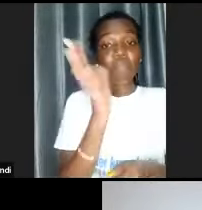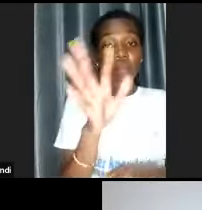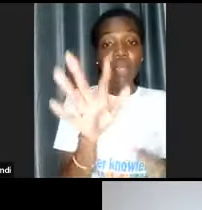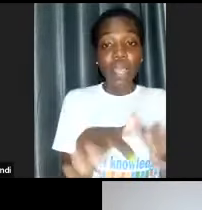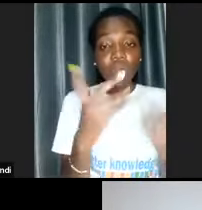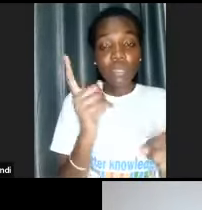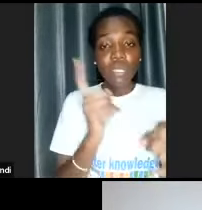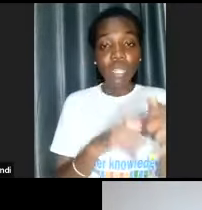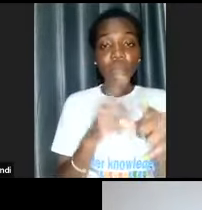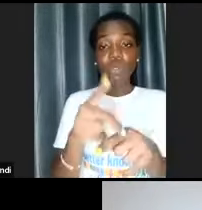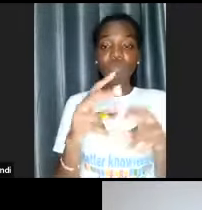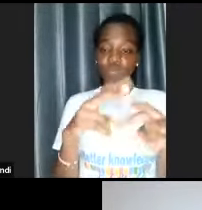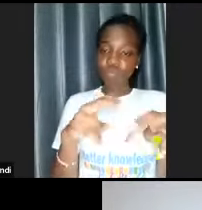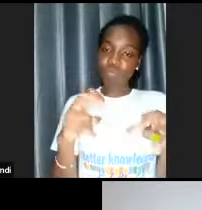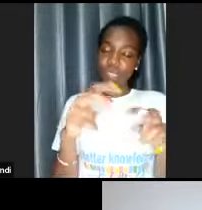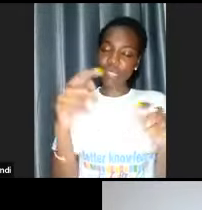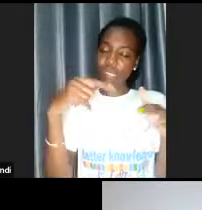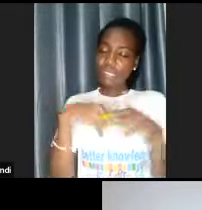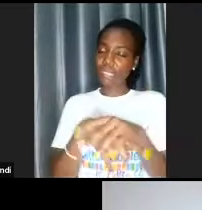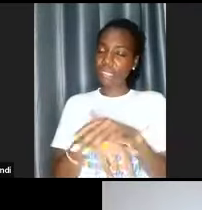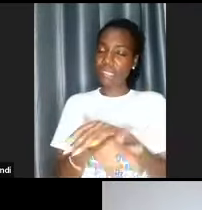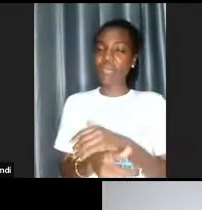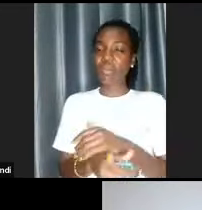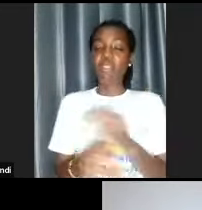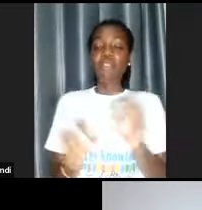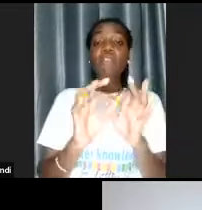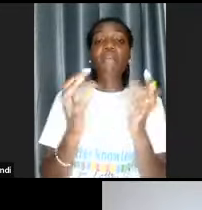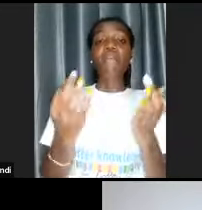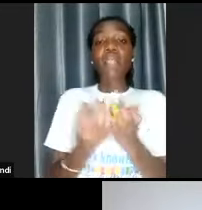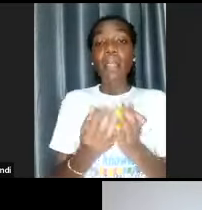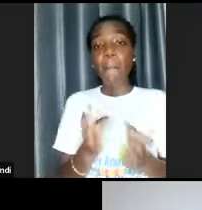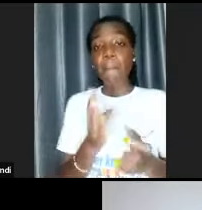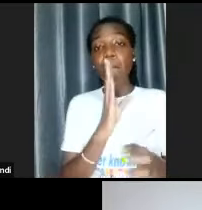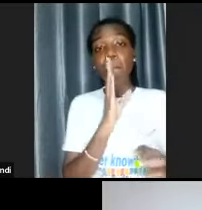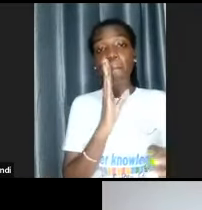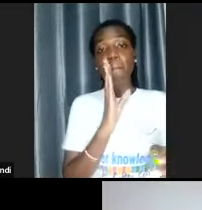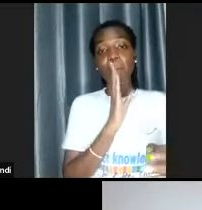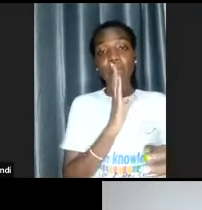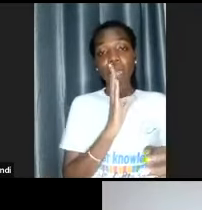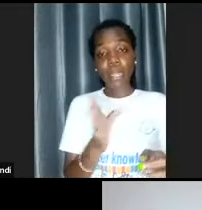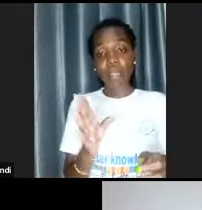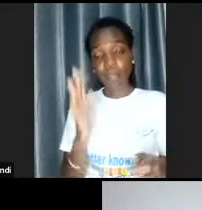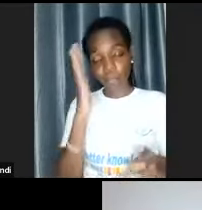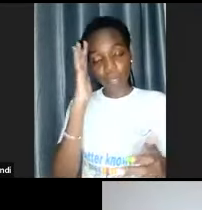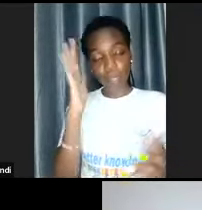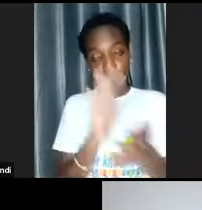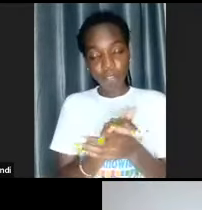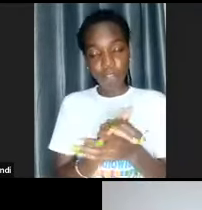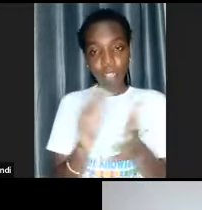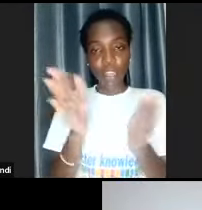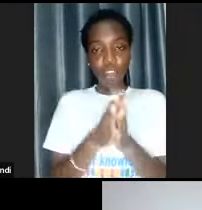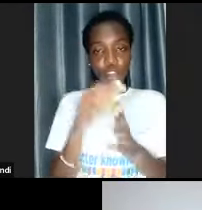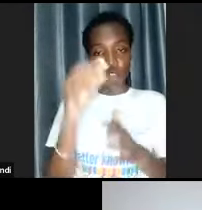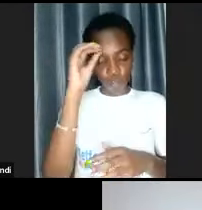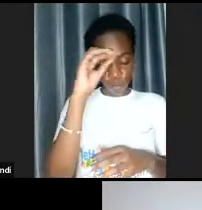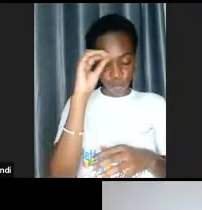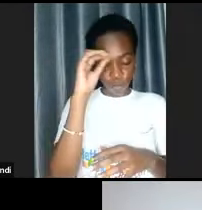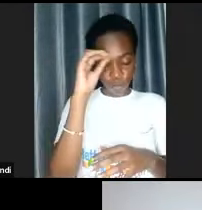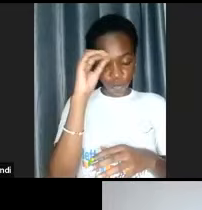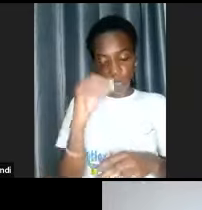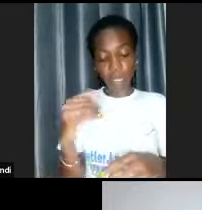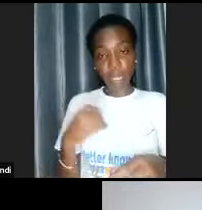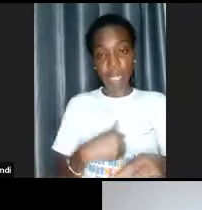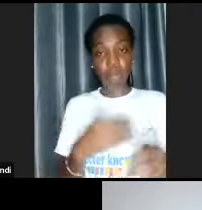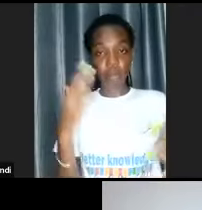a certain sense of family-held belief or an opinion, for lack of a better word, sometimes you call it truth that is inside